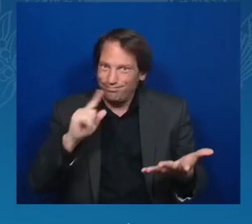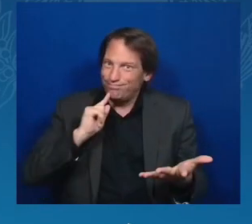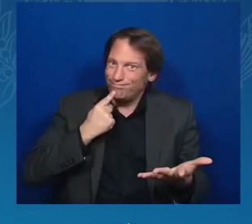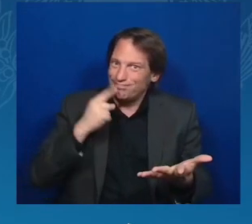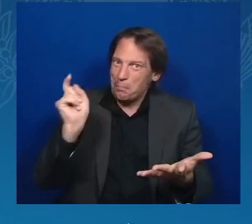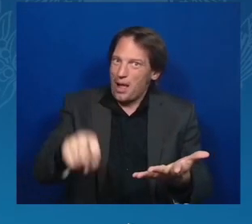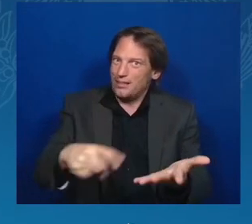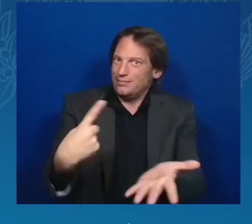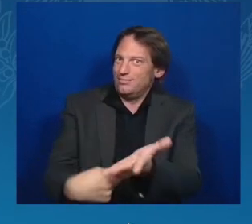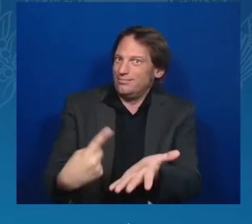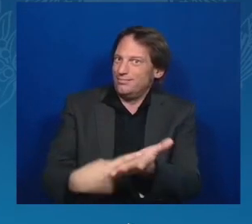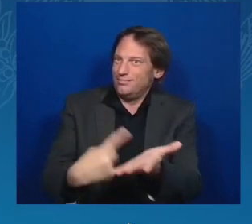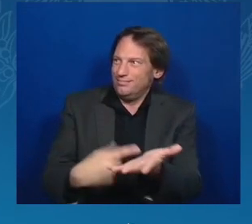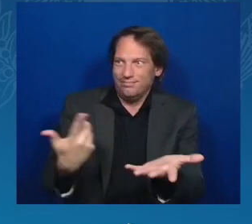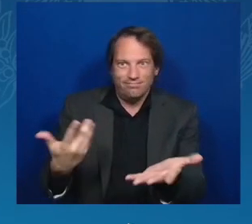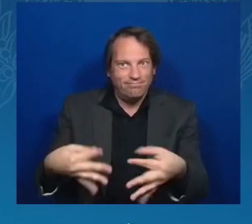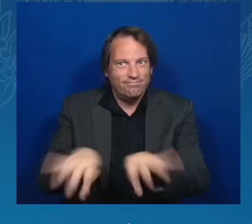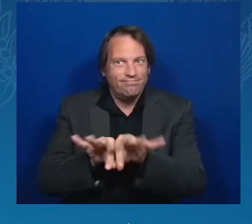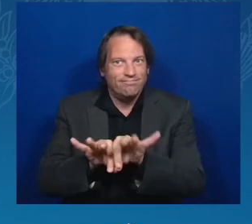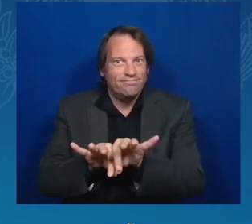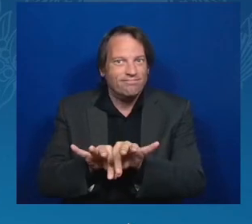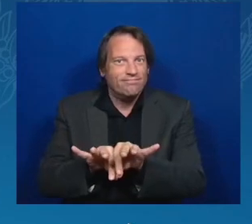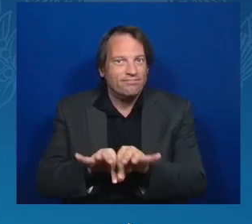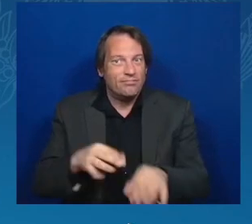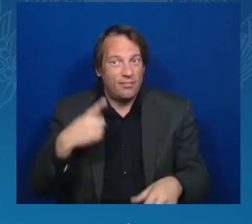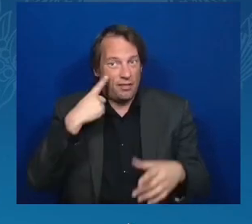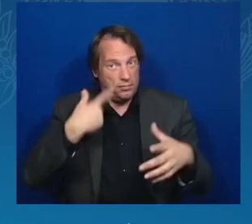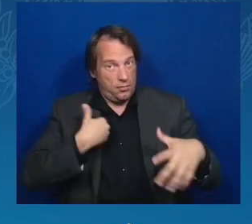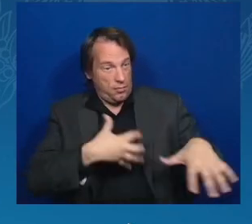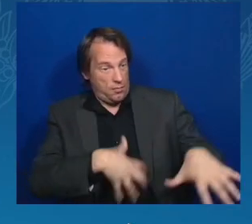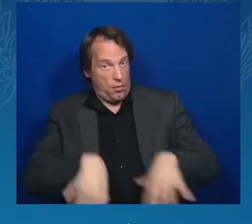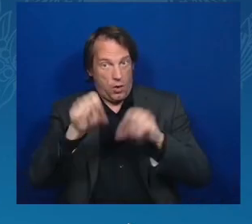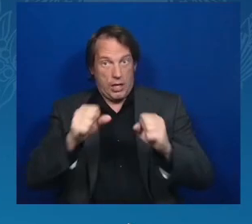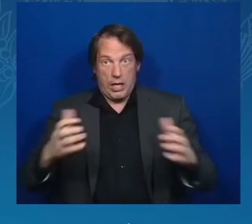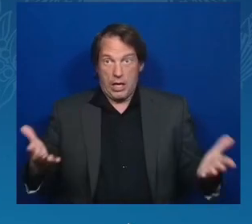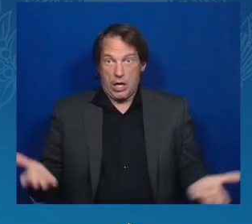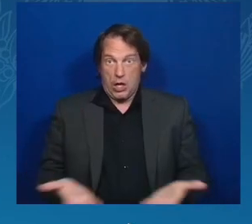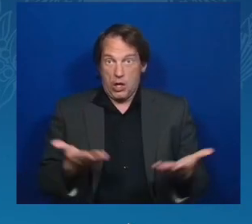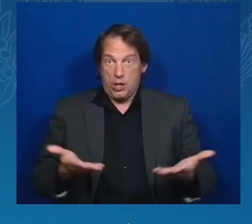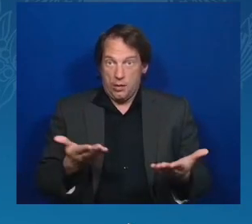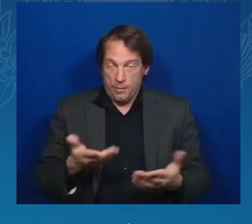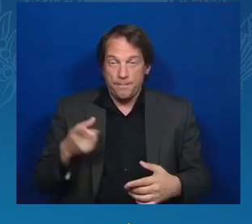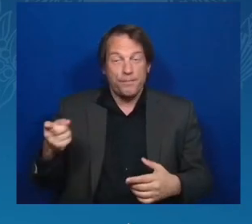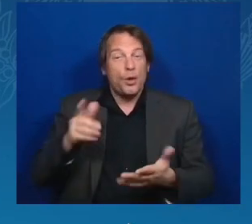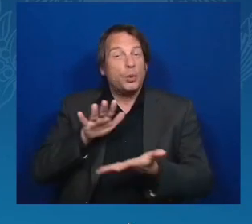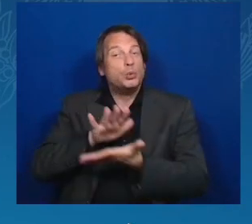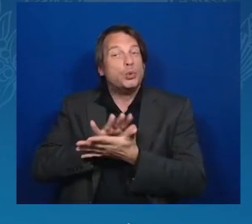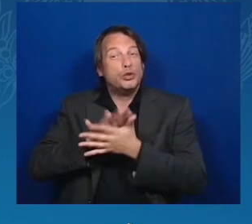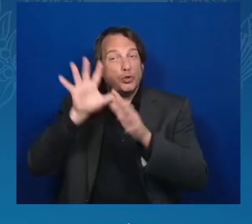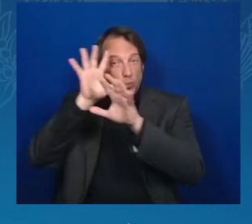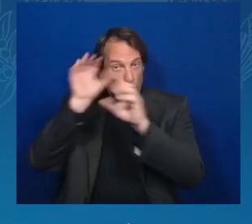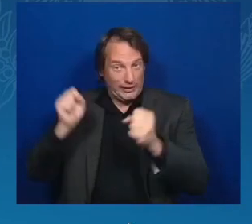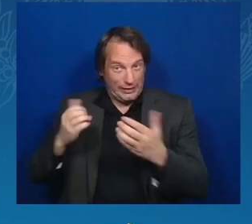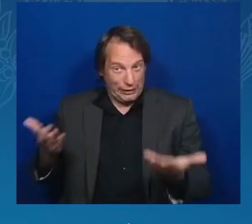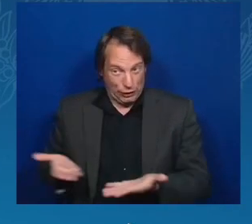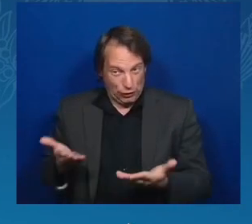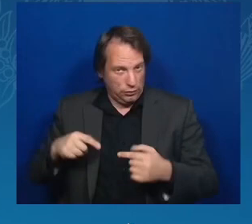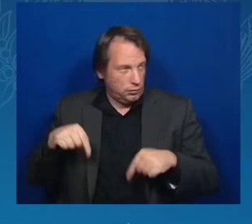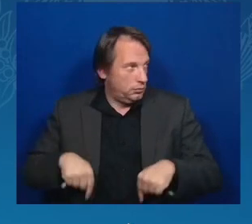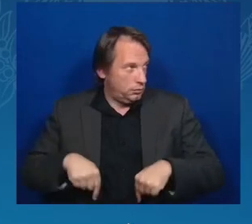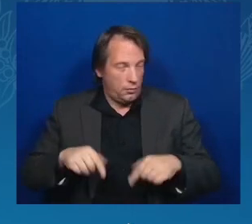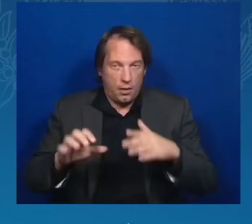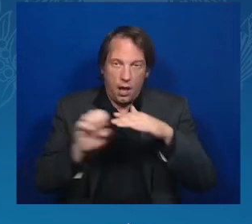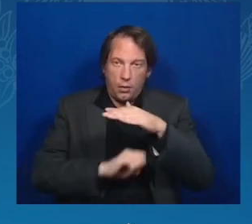here, as we have the superintendent here at this great elementary school, is a real